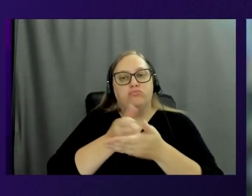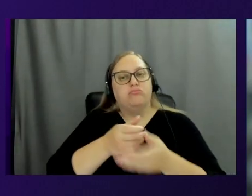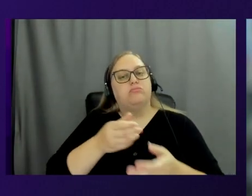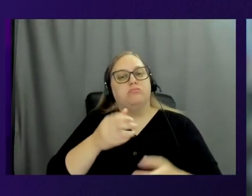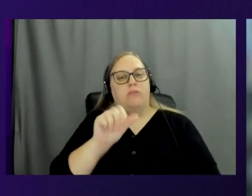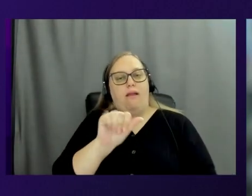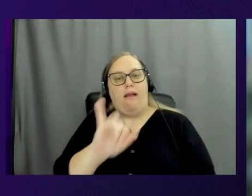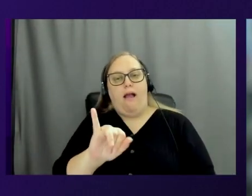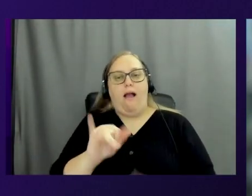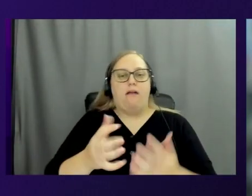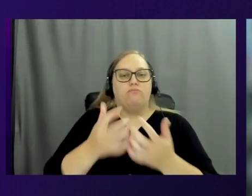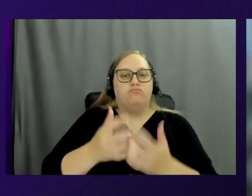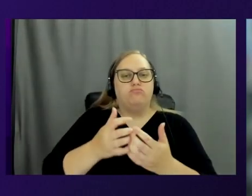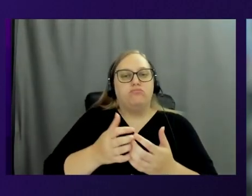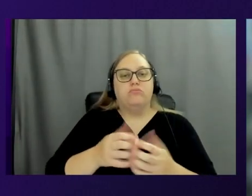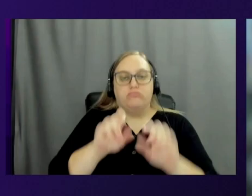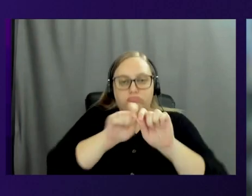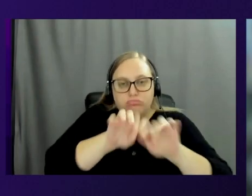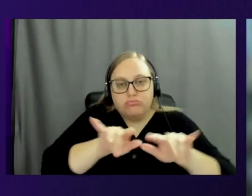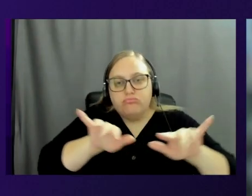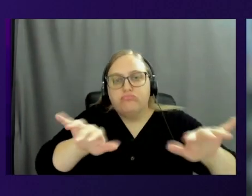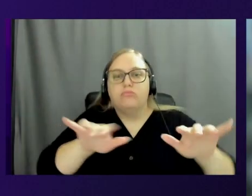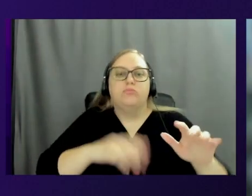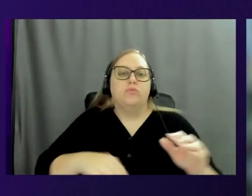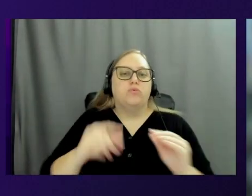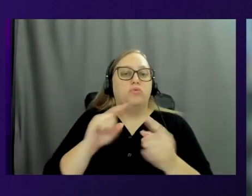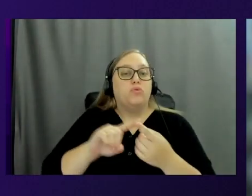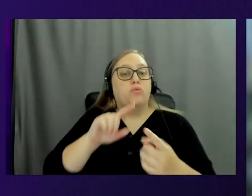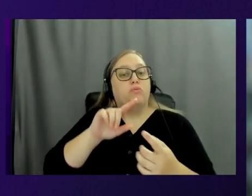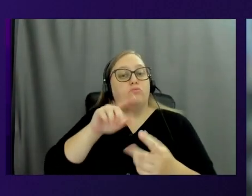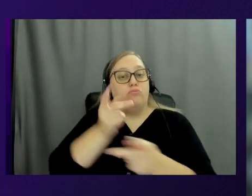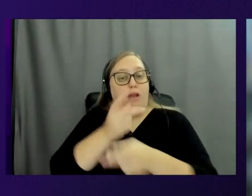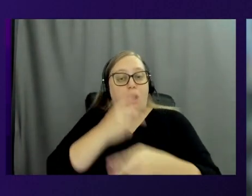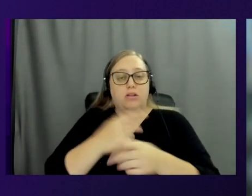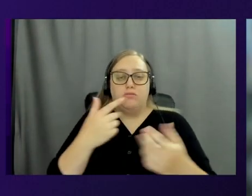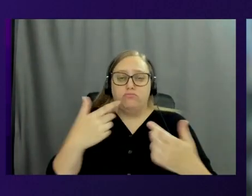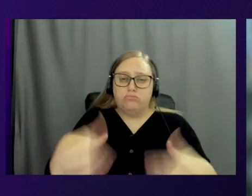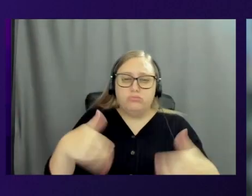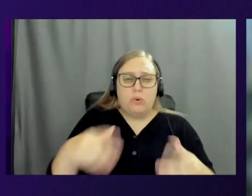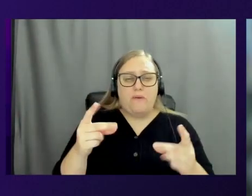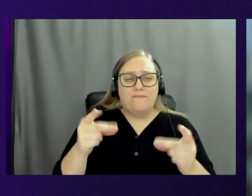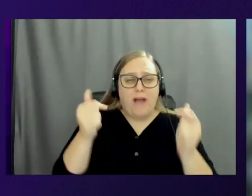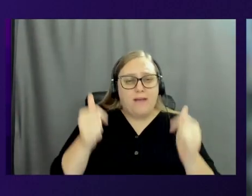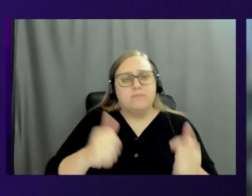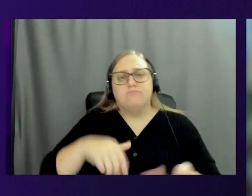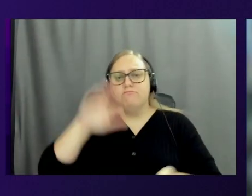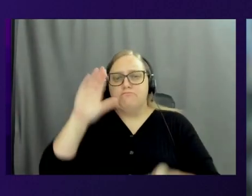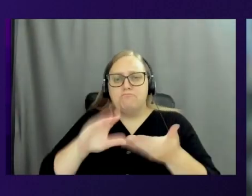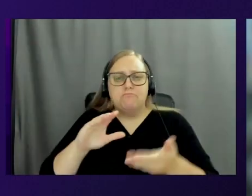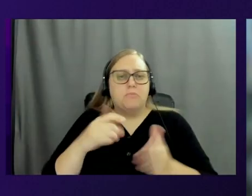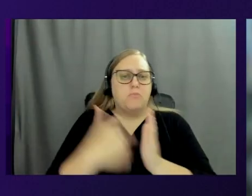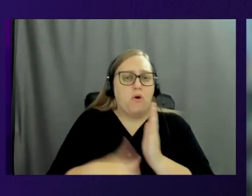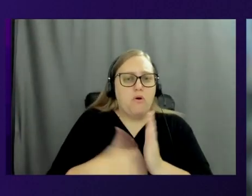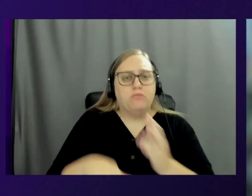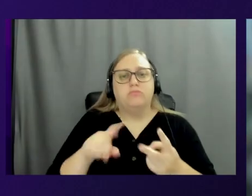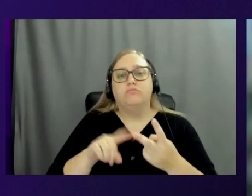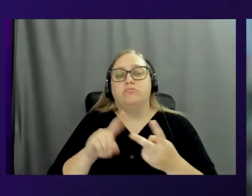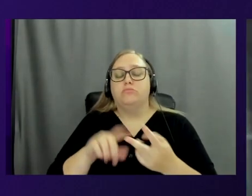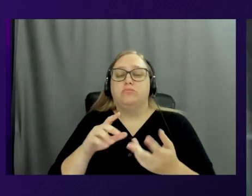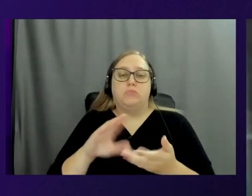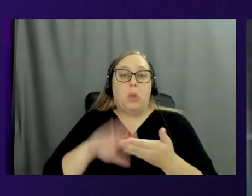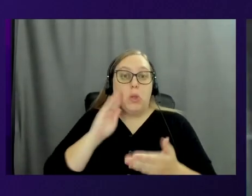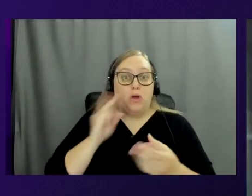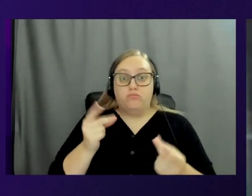production faster, and not just faster, but with better performance and lower cost using machine learning tools like Amazon